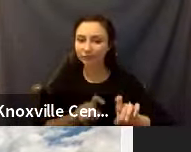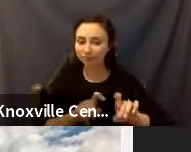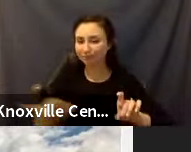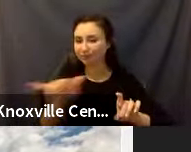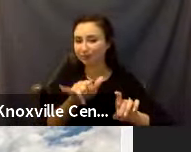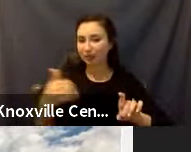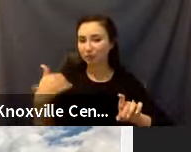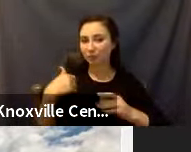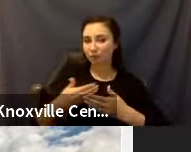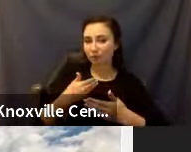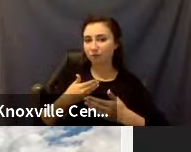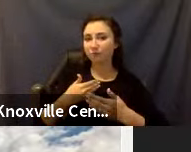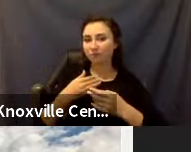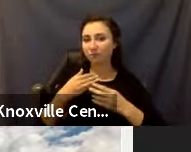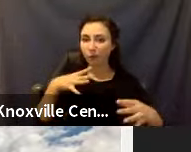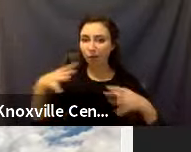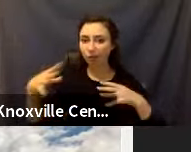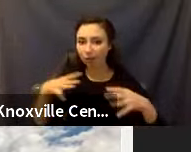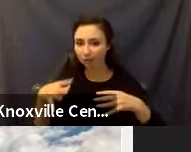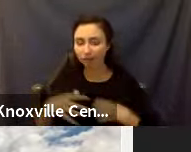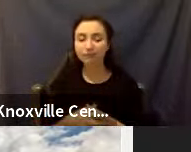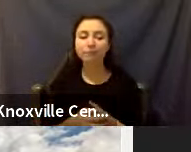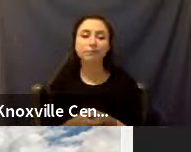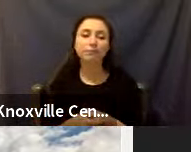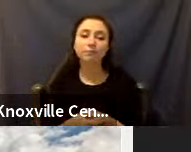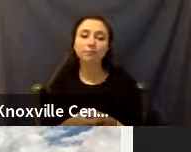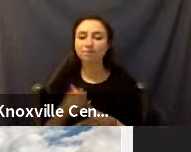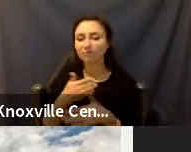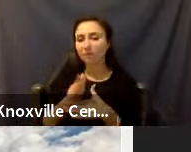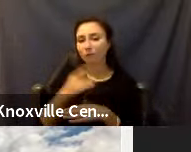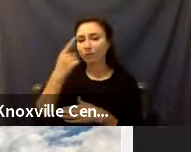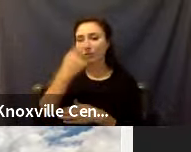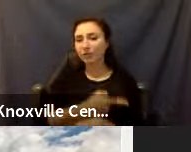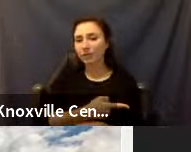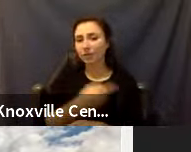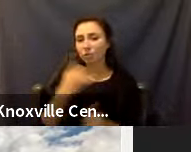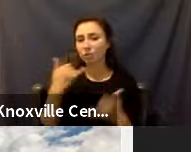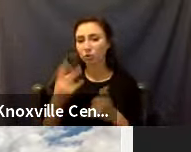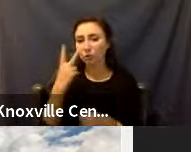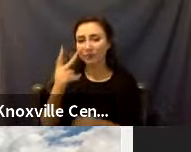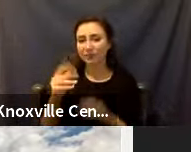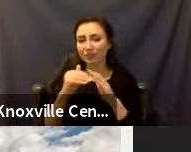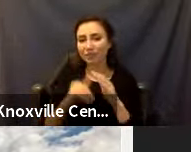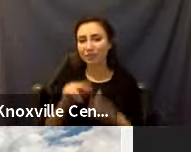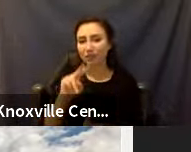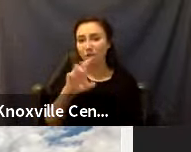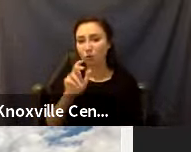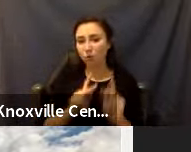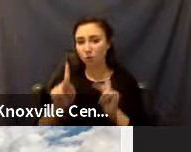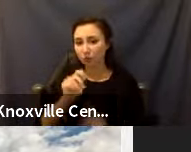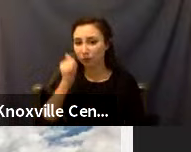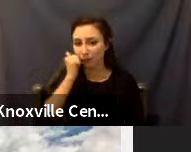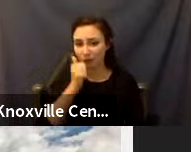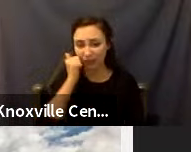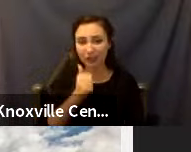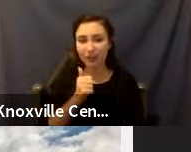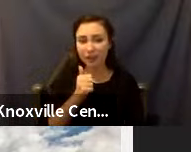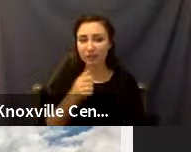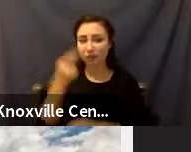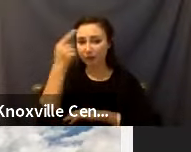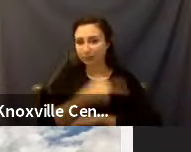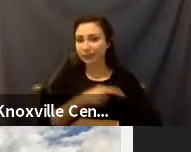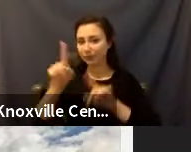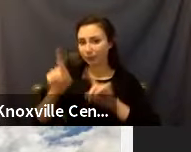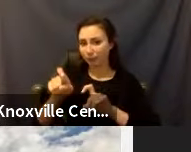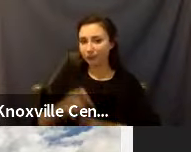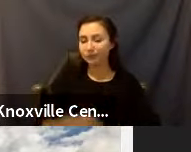seeing before the holidays. On an average day at the health department, we are currently seeing less than 200 people a day on the days in which we're